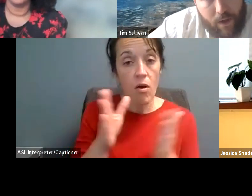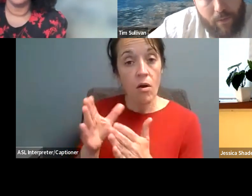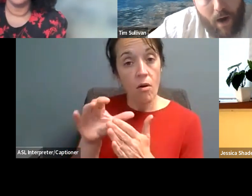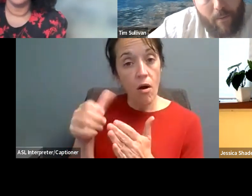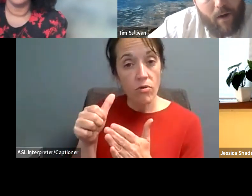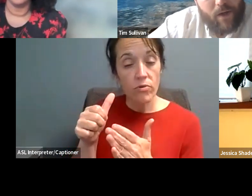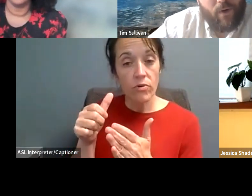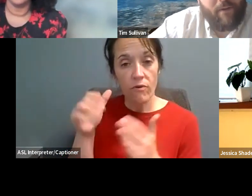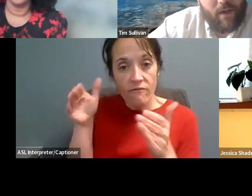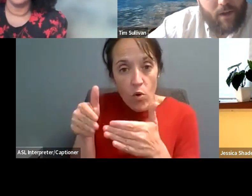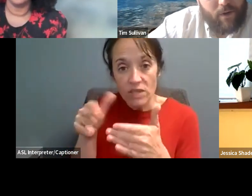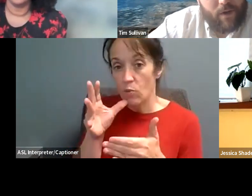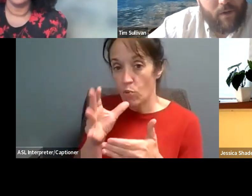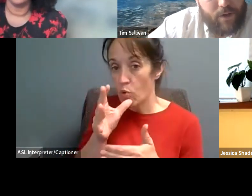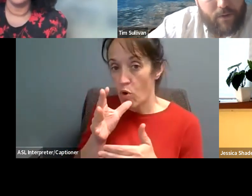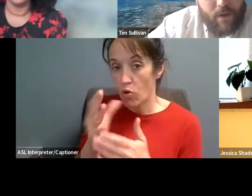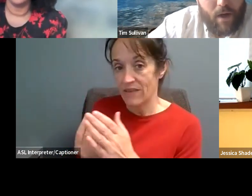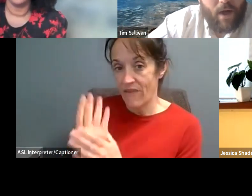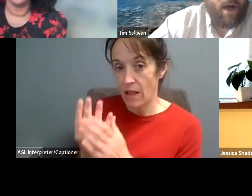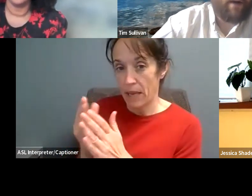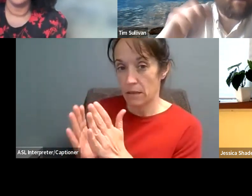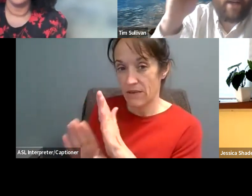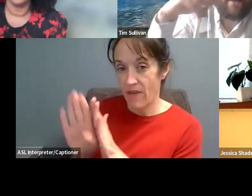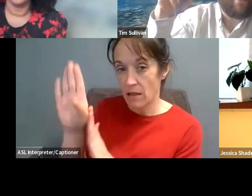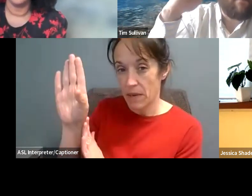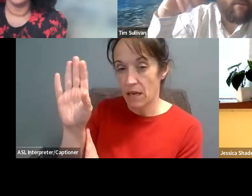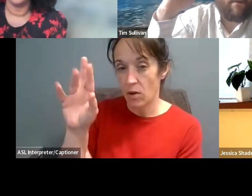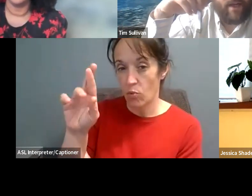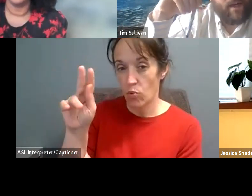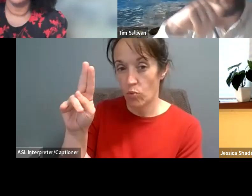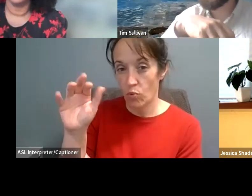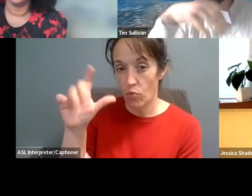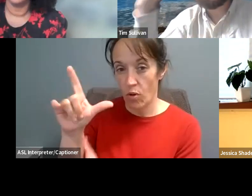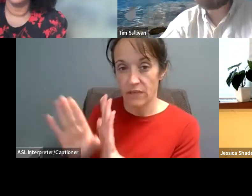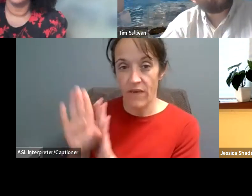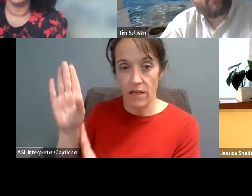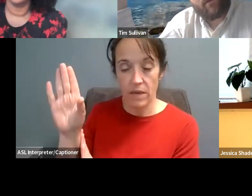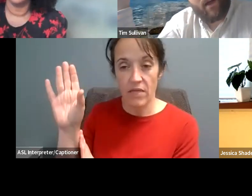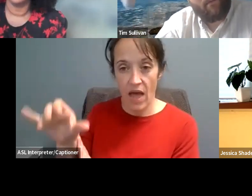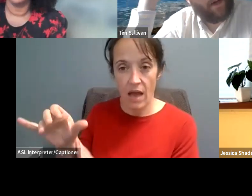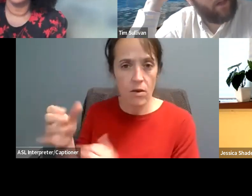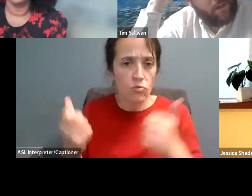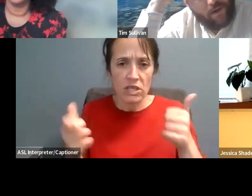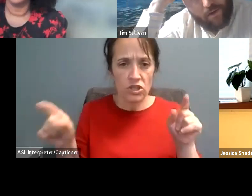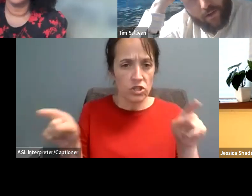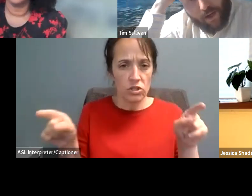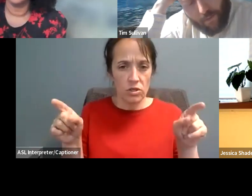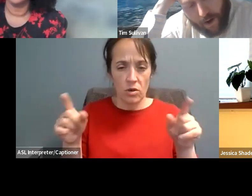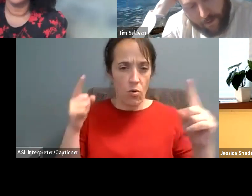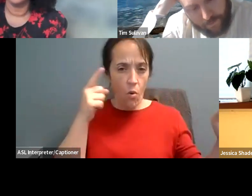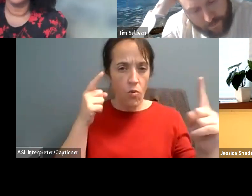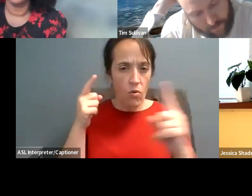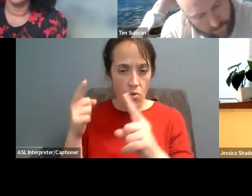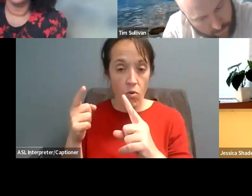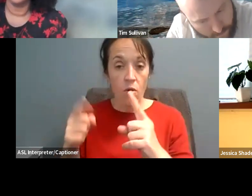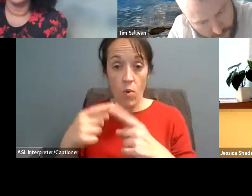concerns that are really primary and drive a lot of the critical issues. Understanding that from the very beginning makes the rest of the plan much easier to think